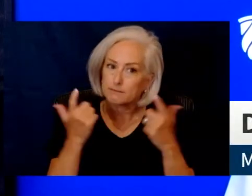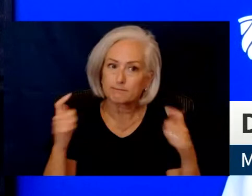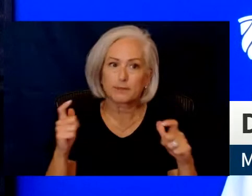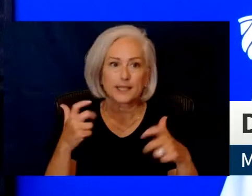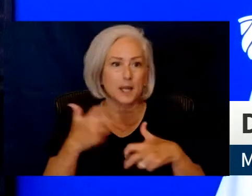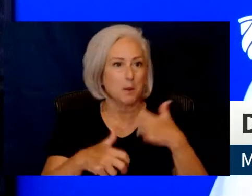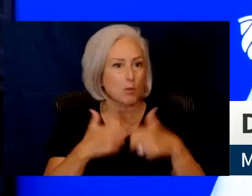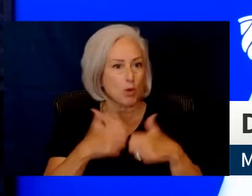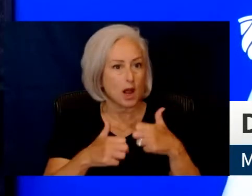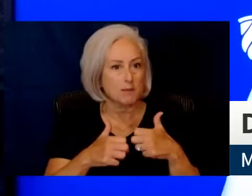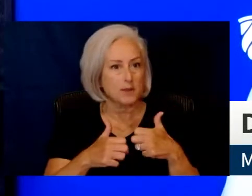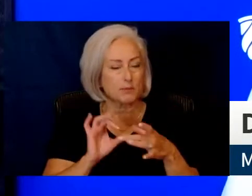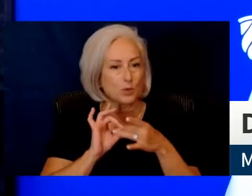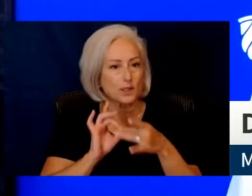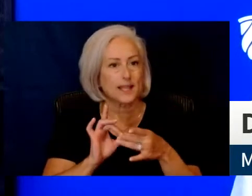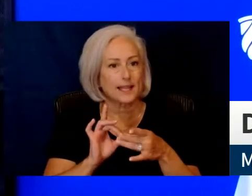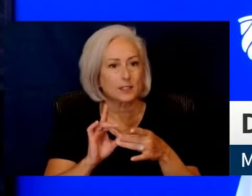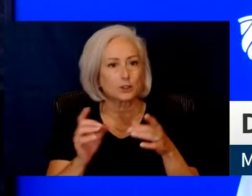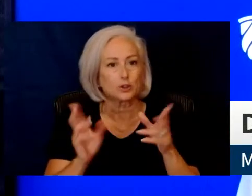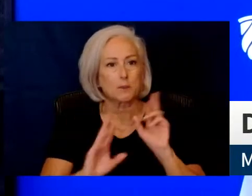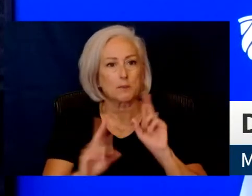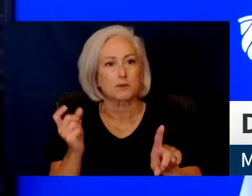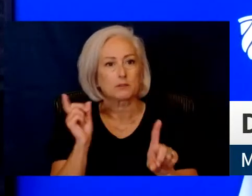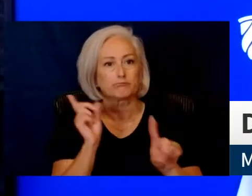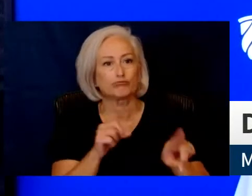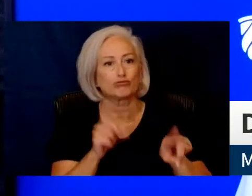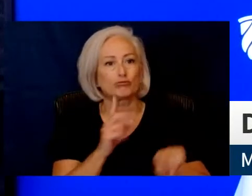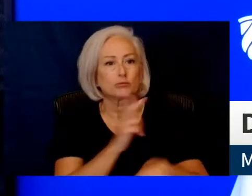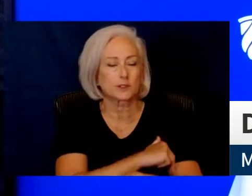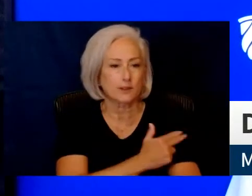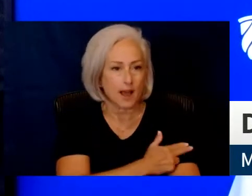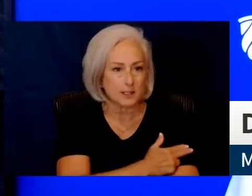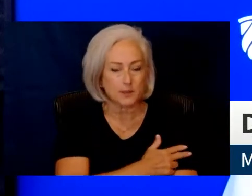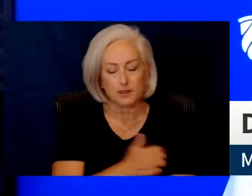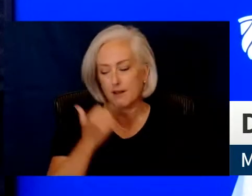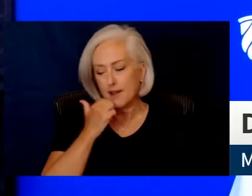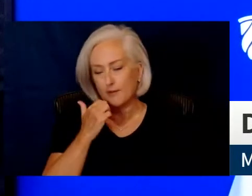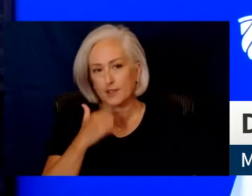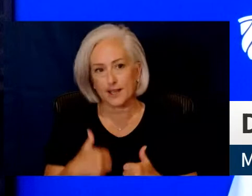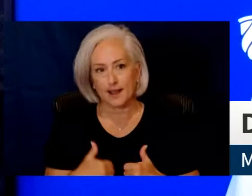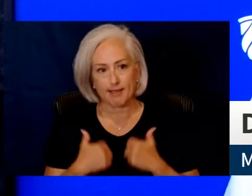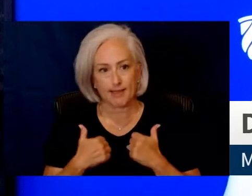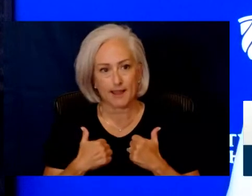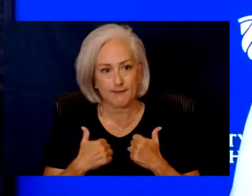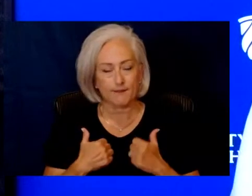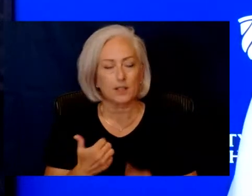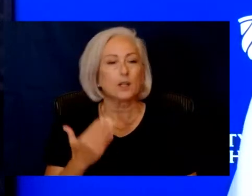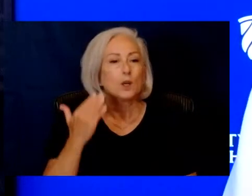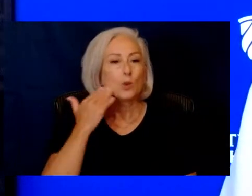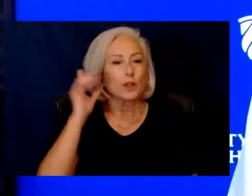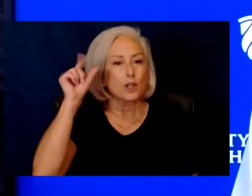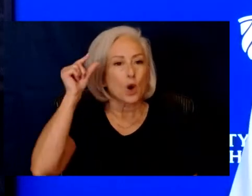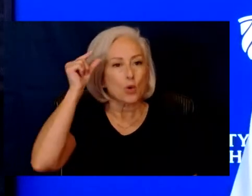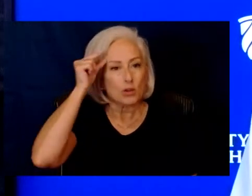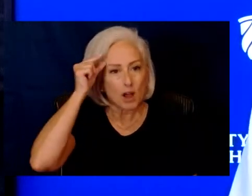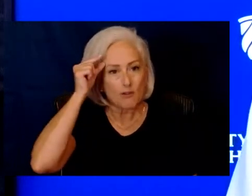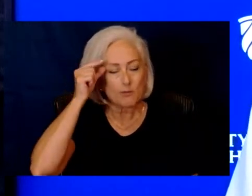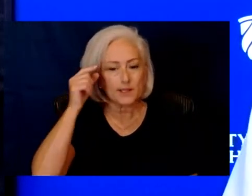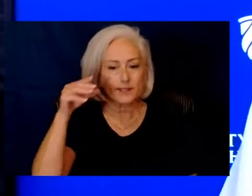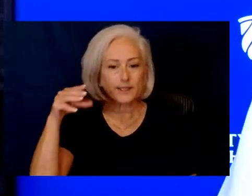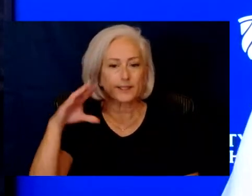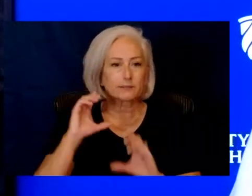hospital capacity, people's daily living. We know that the government is putting forth a lot of resources to help study that, to make it